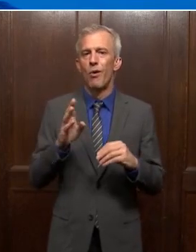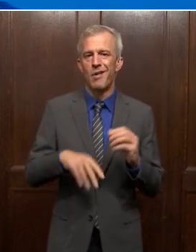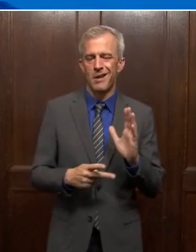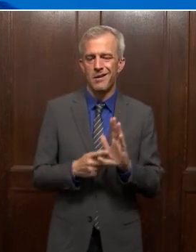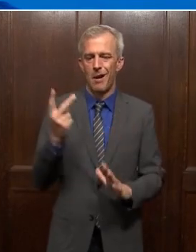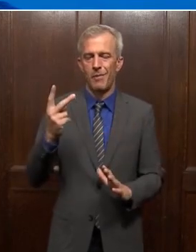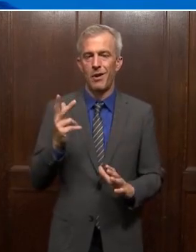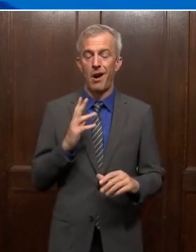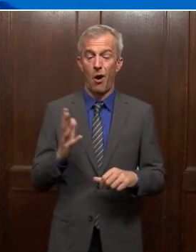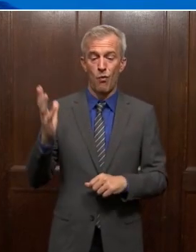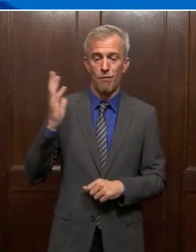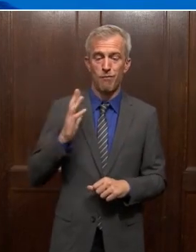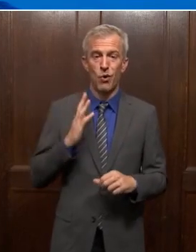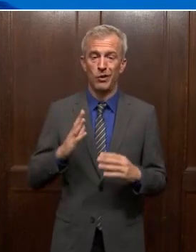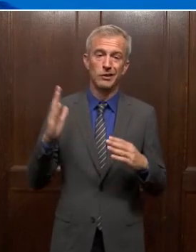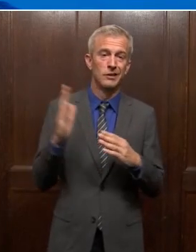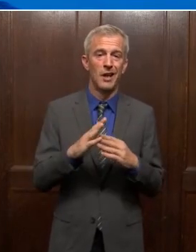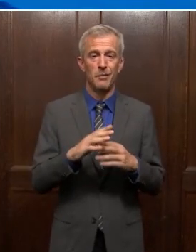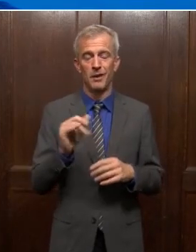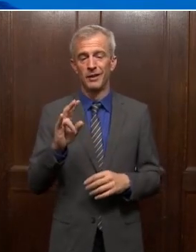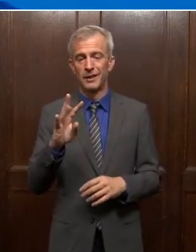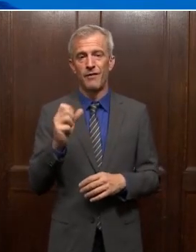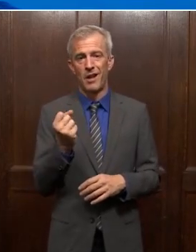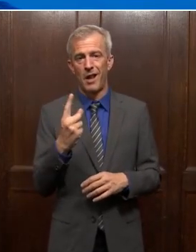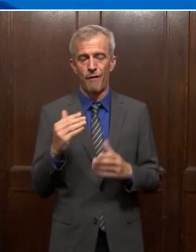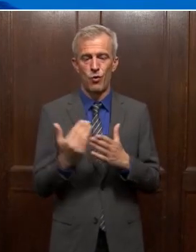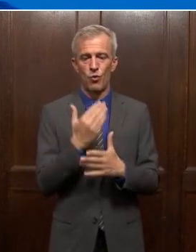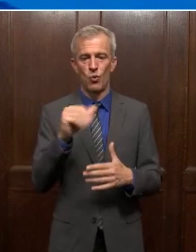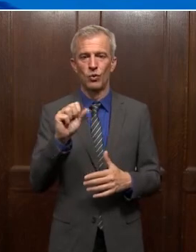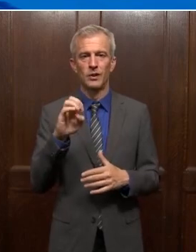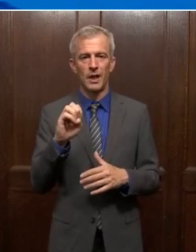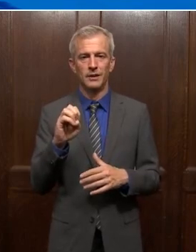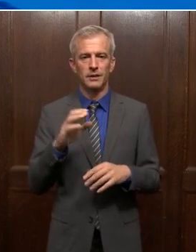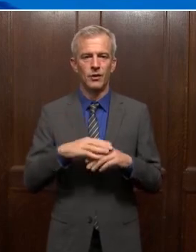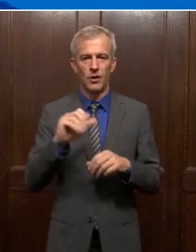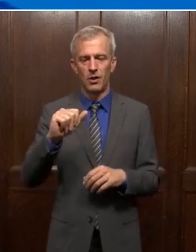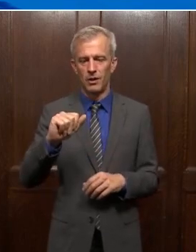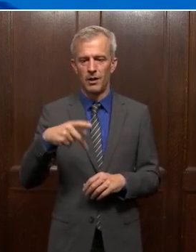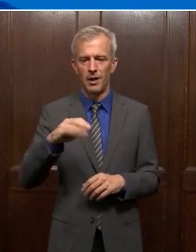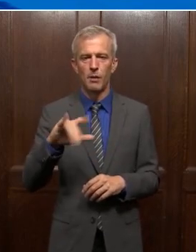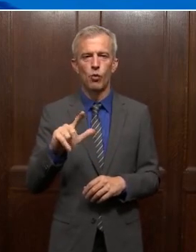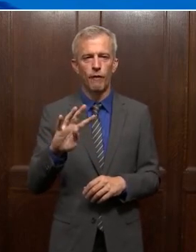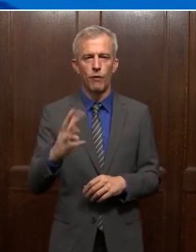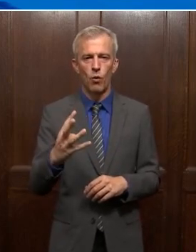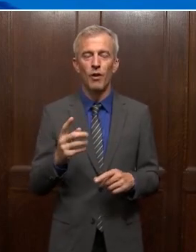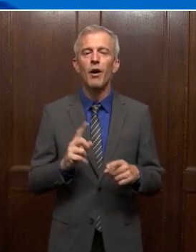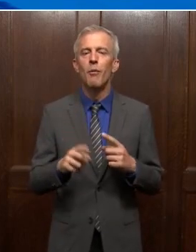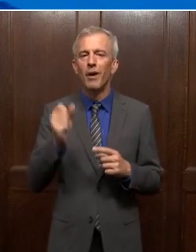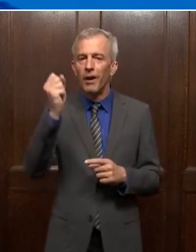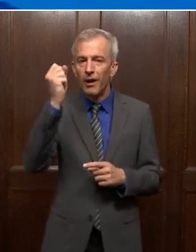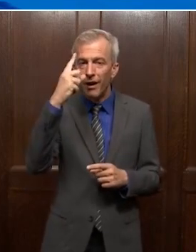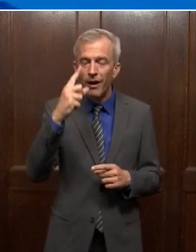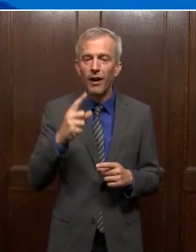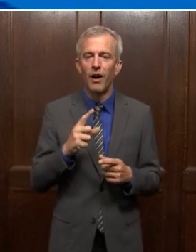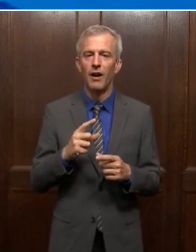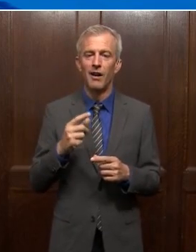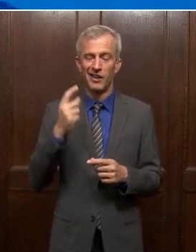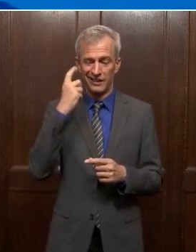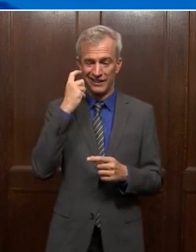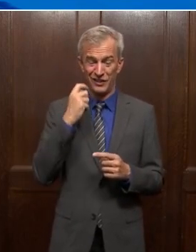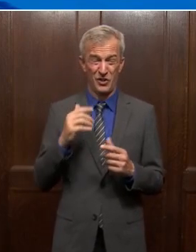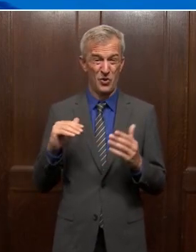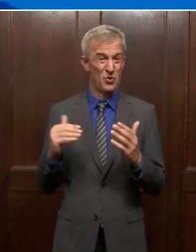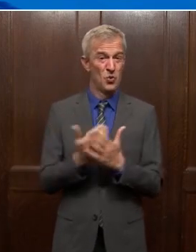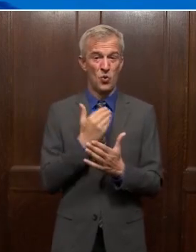peak of 711 new cases on April 4th. But it's important to note that that was probably because a backlog of cases, a